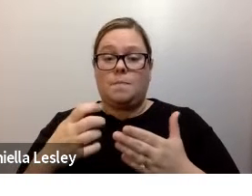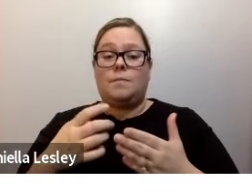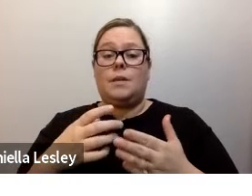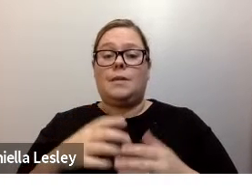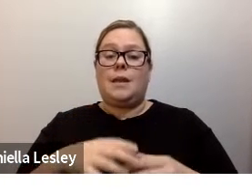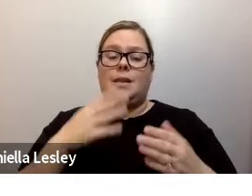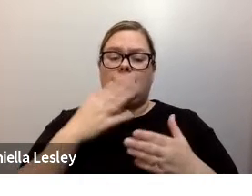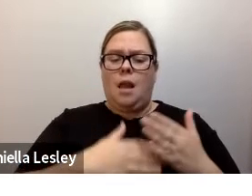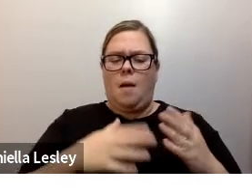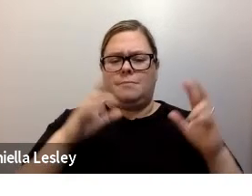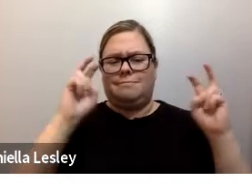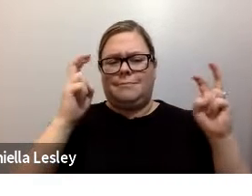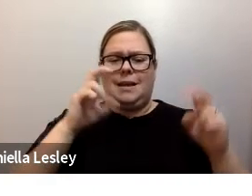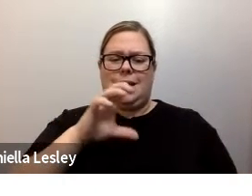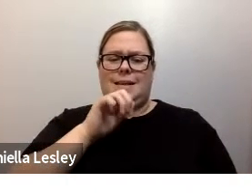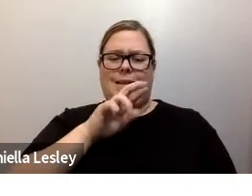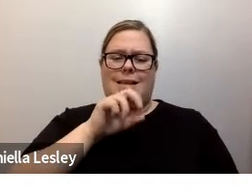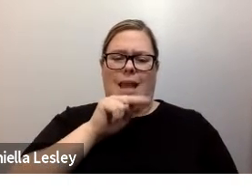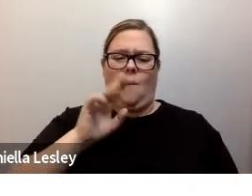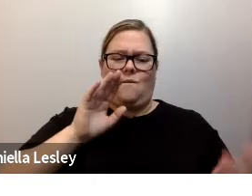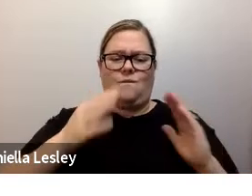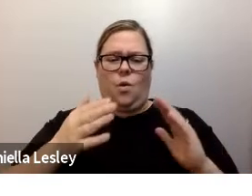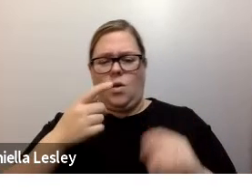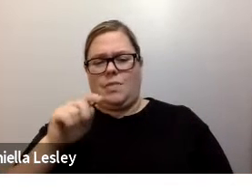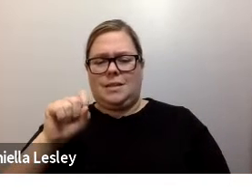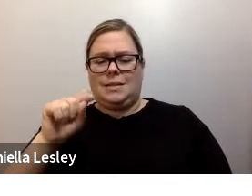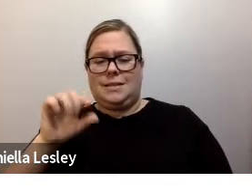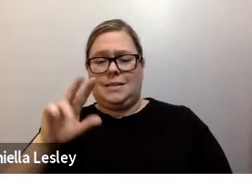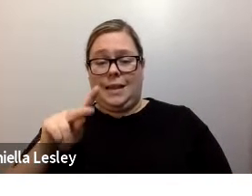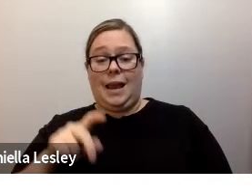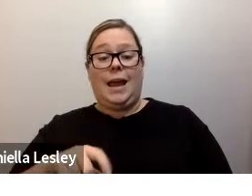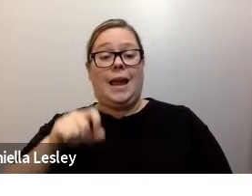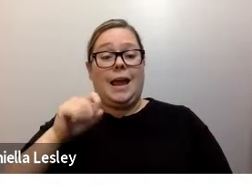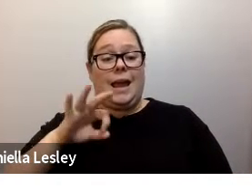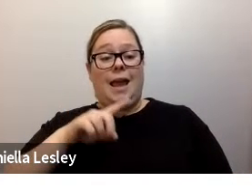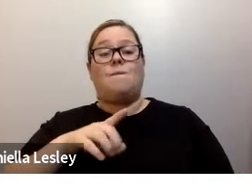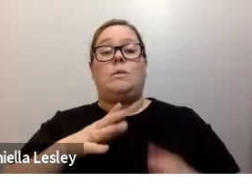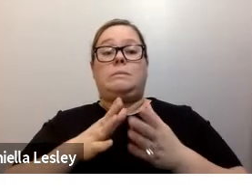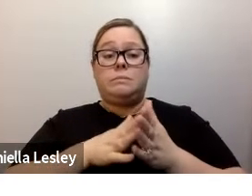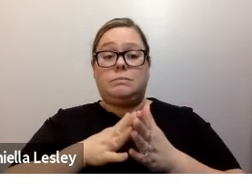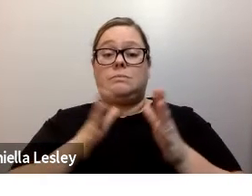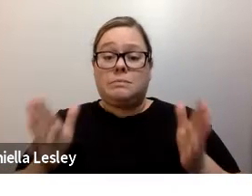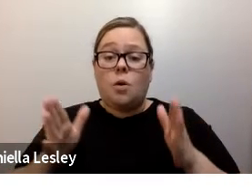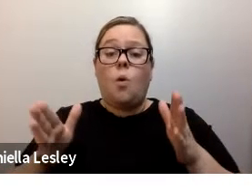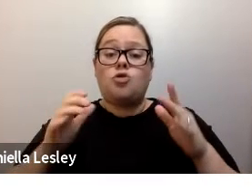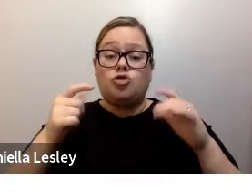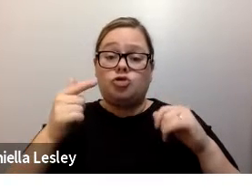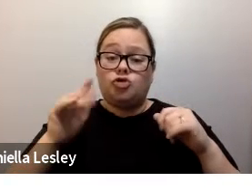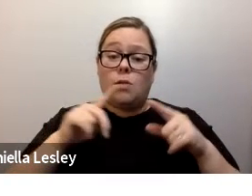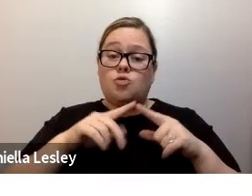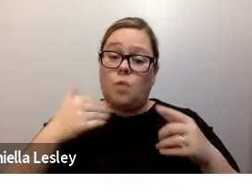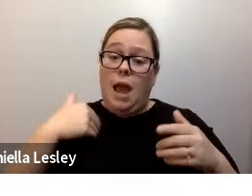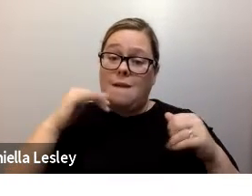felt like, you know, if you were to incentivize gyms to carry this fitness equipment, then it